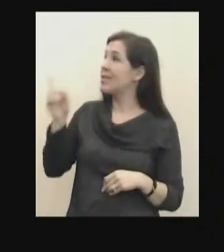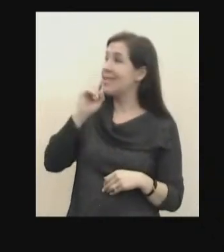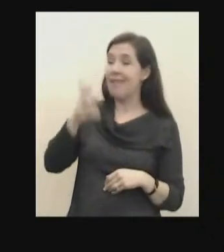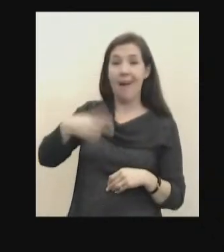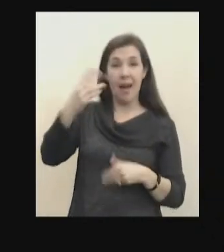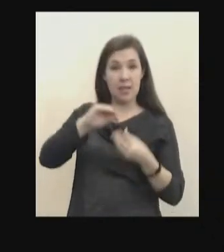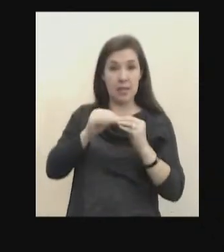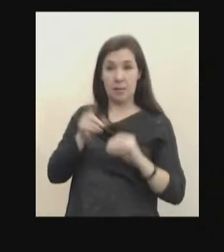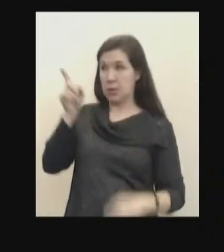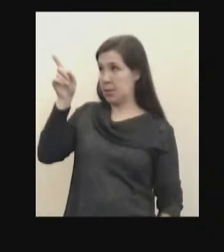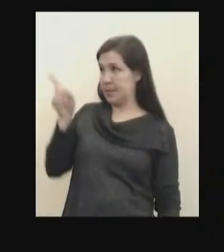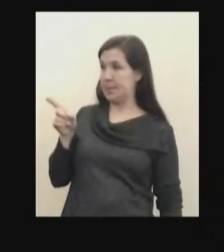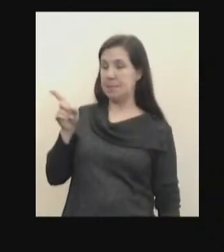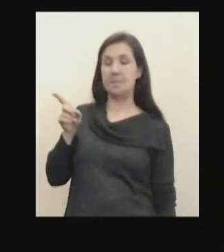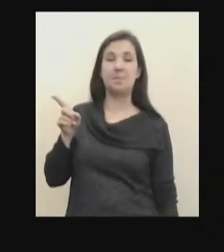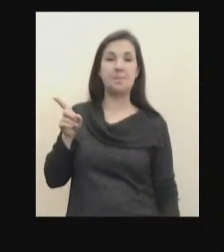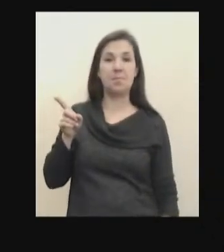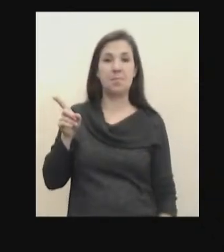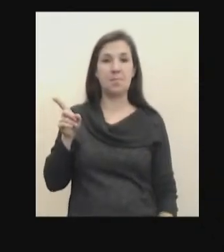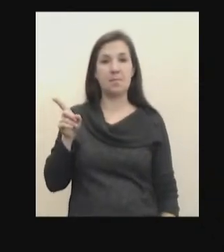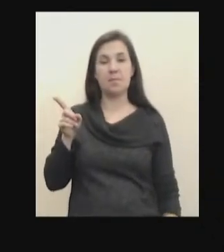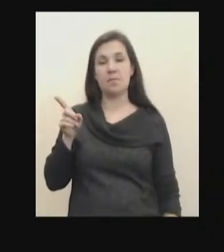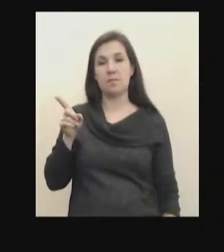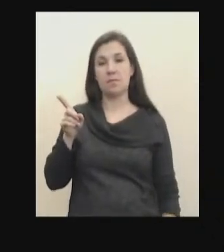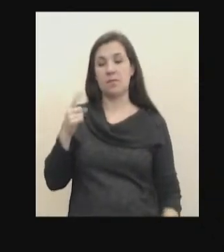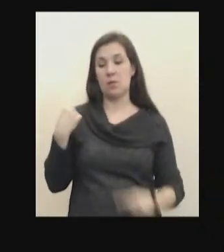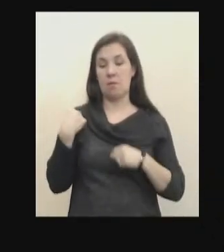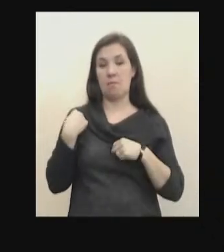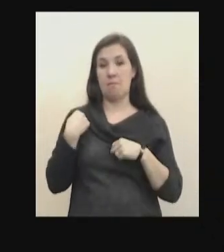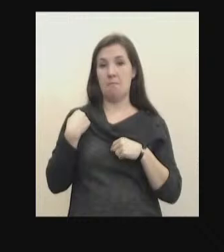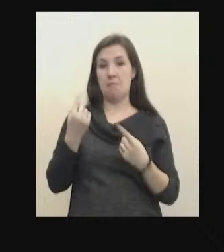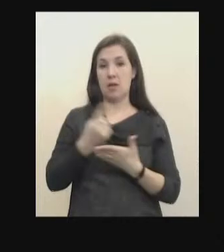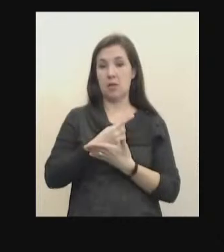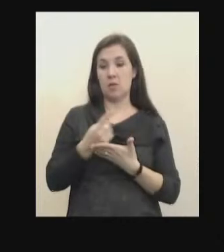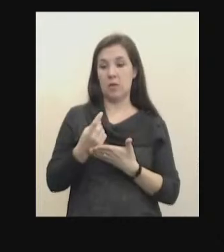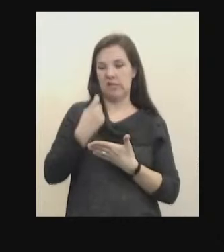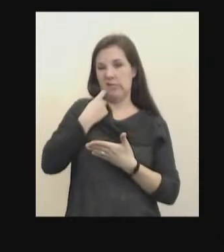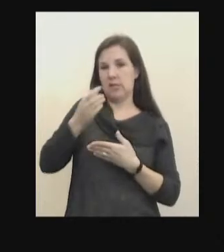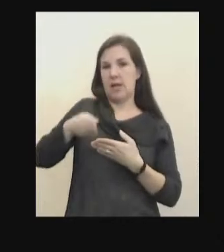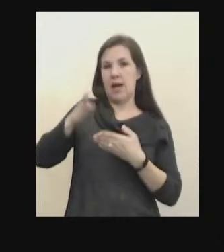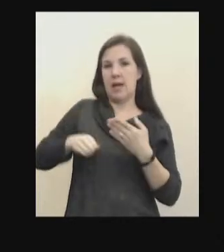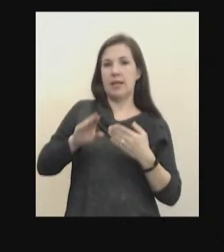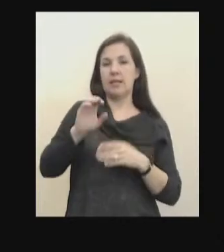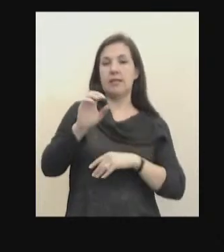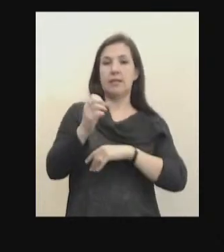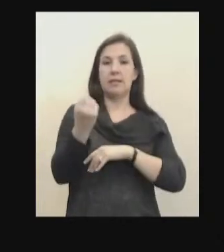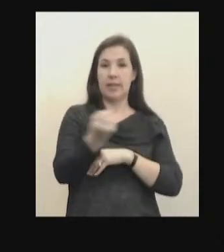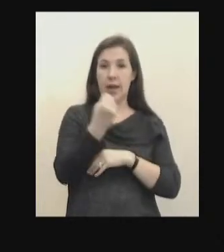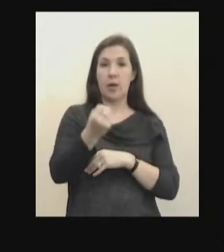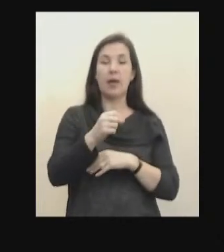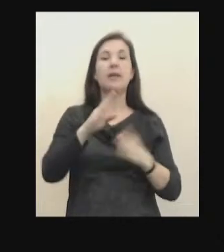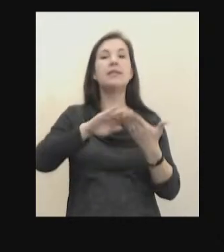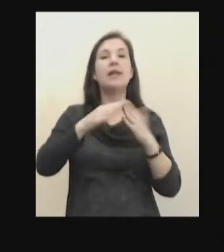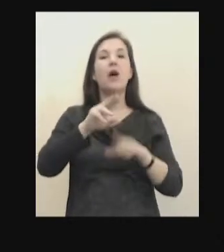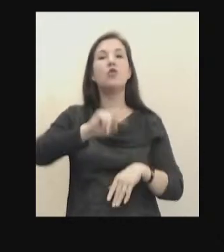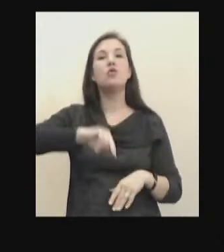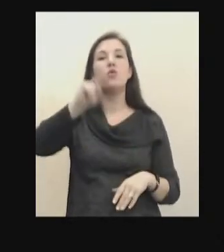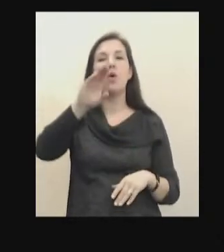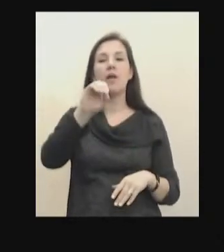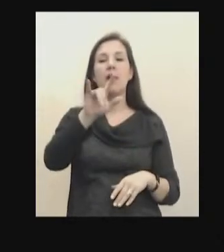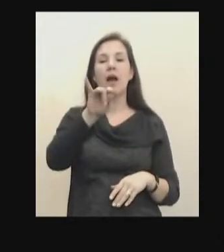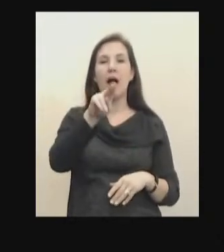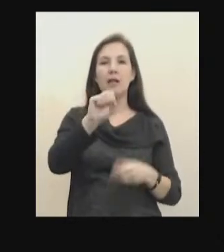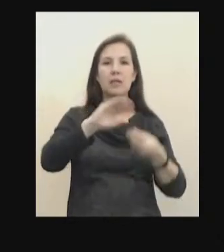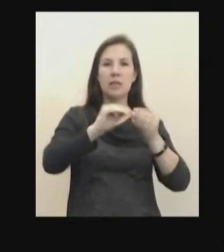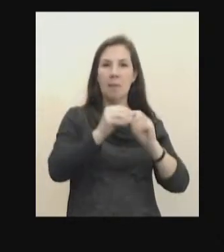report. During the past week that ended Saturday in the town of North Collins, there were 44 cases. Doesn't